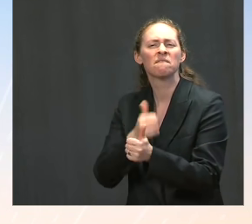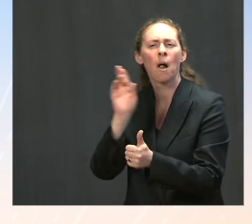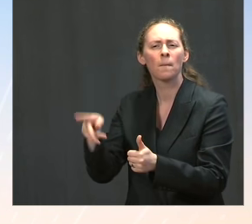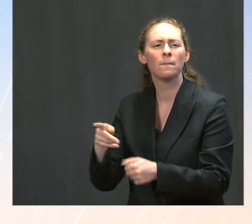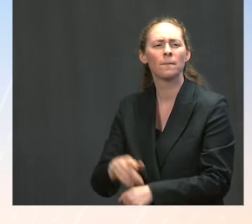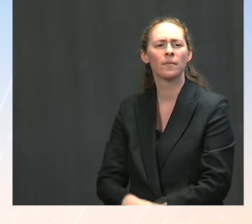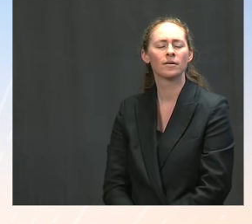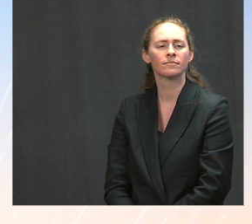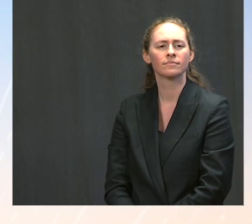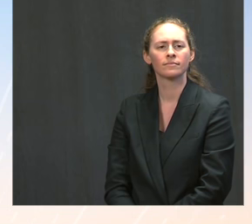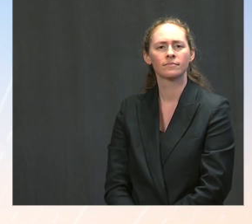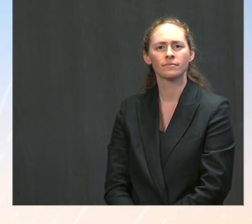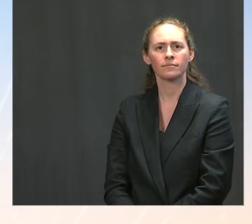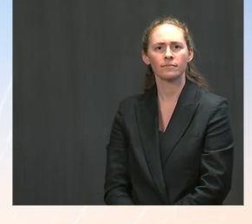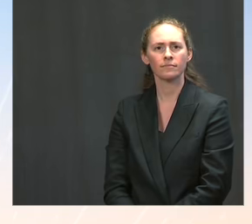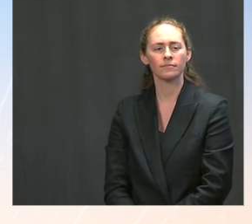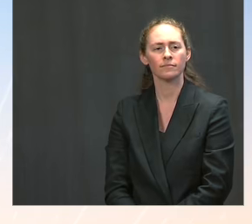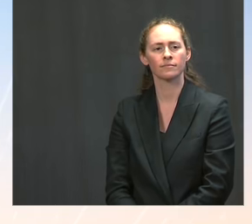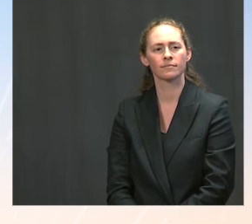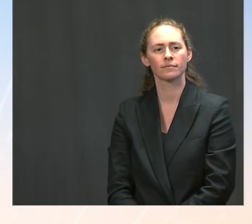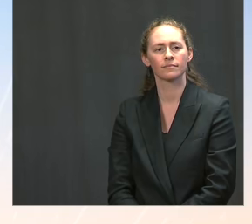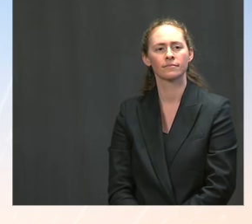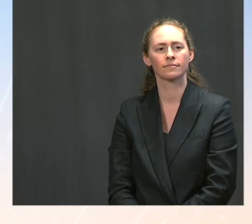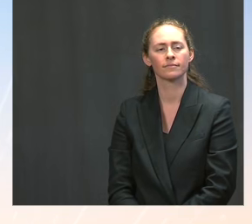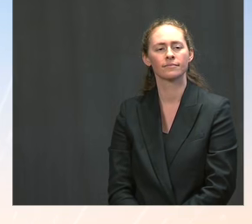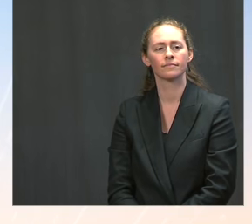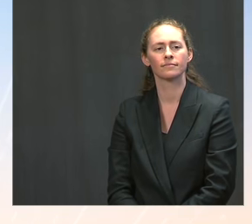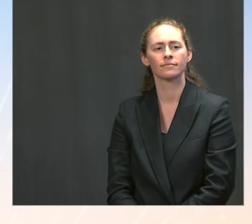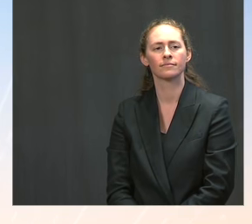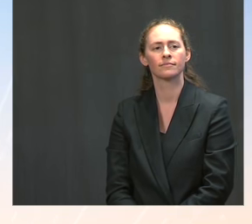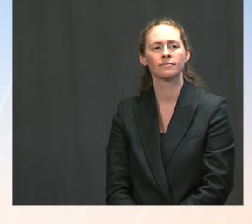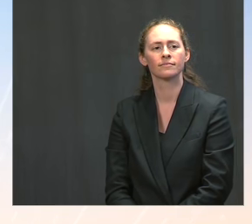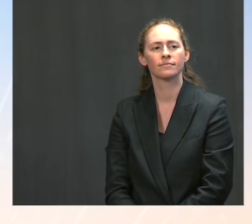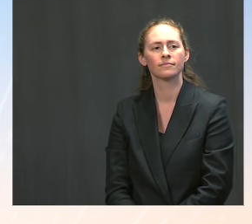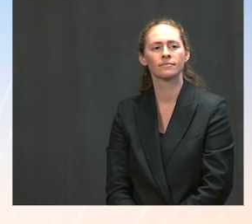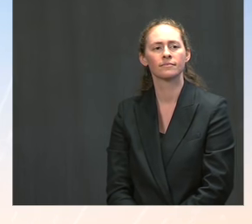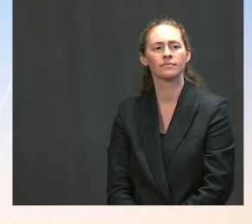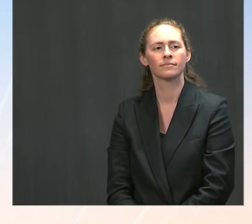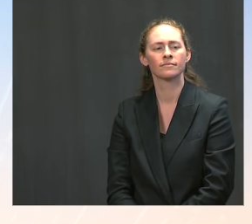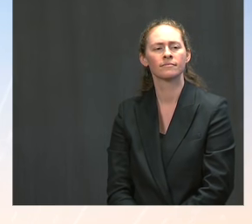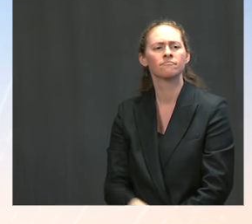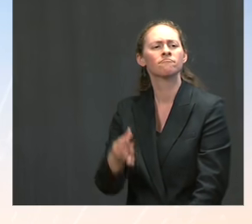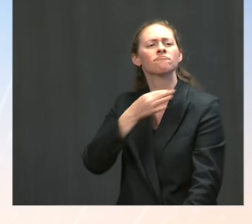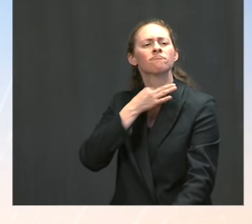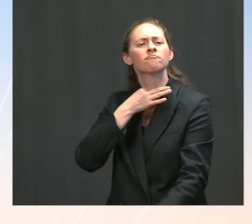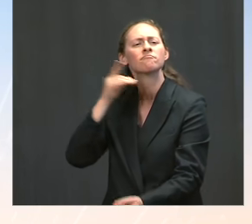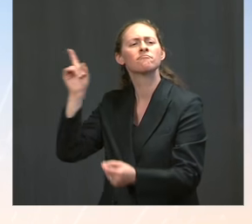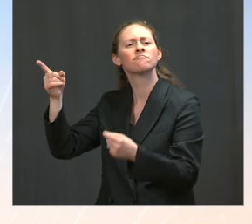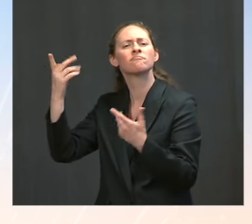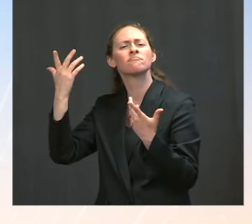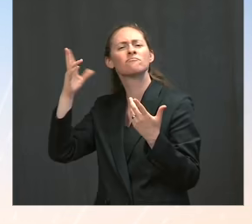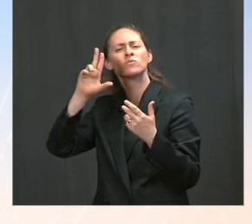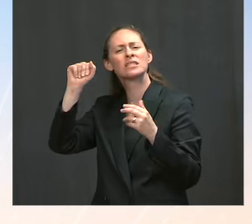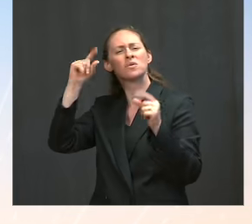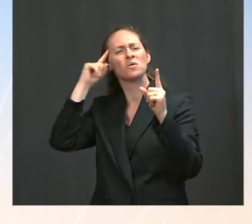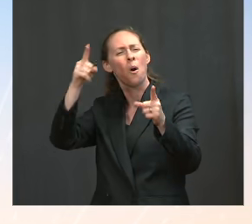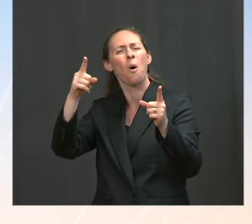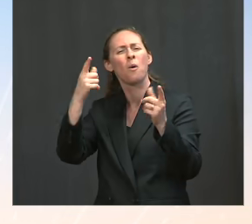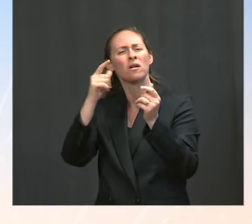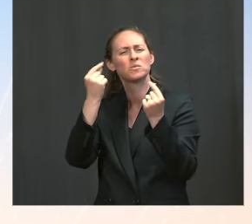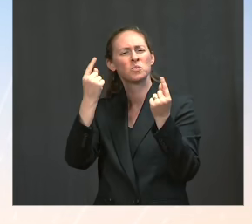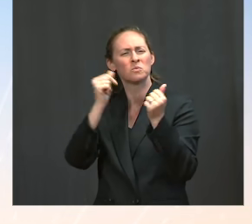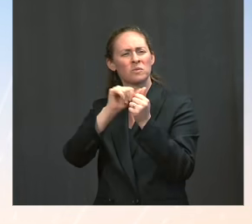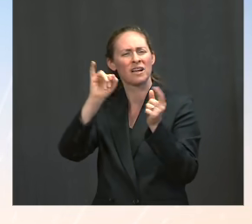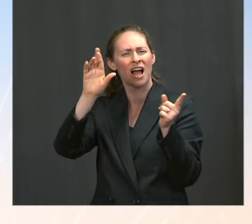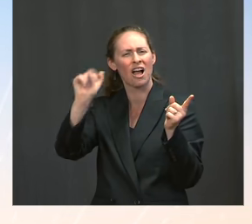there's a lack of clarity on what the U.S. wants to achieve in Iraq. So can you explain, beyond defeating ISIS or